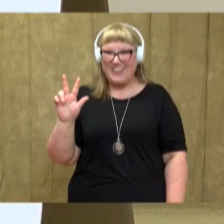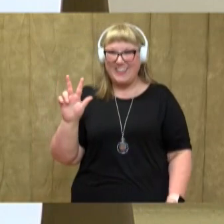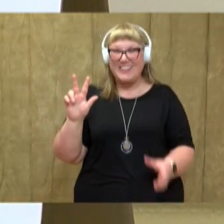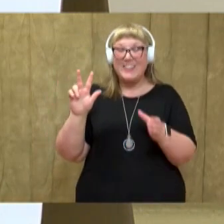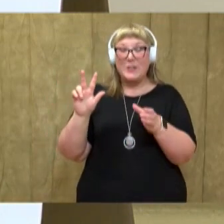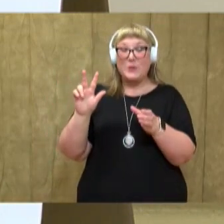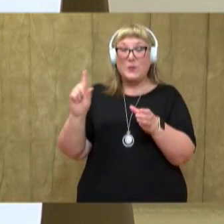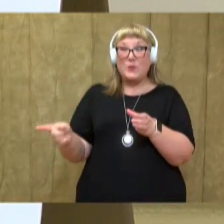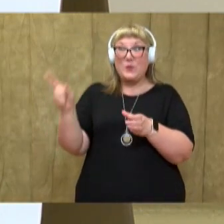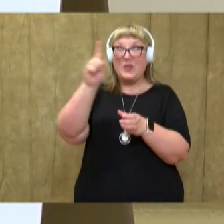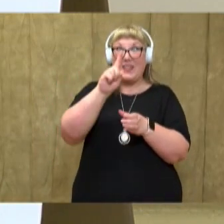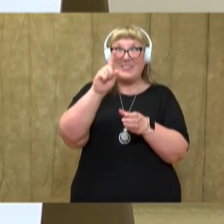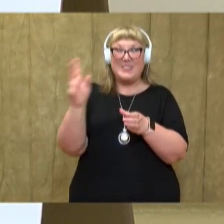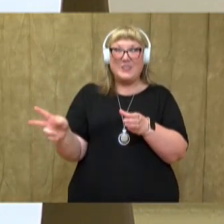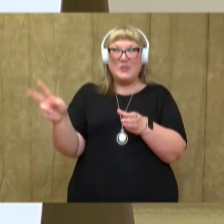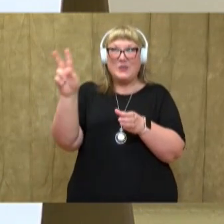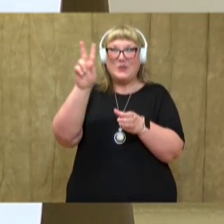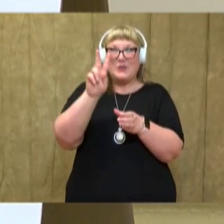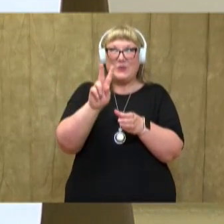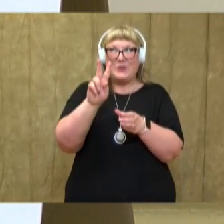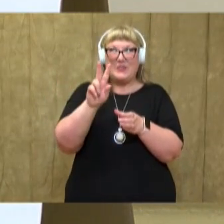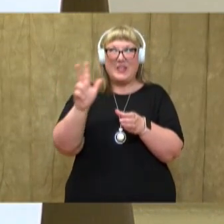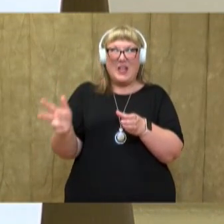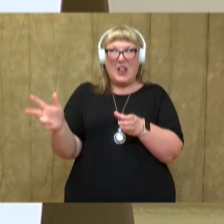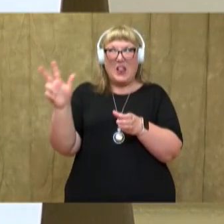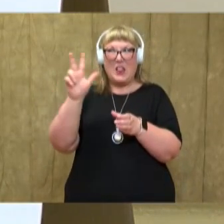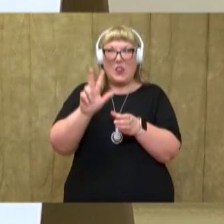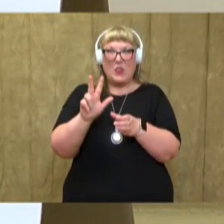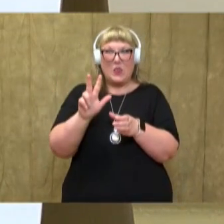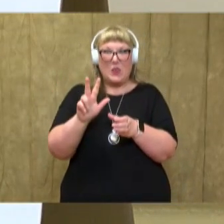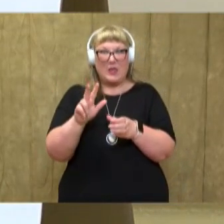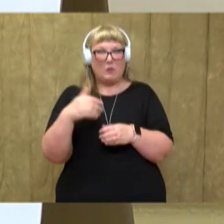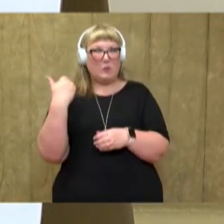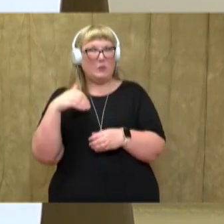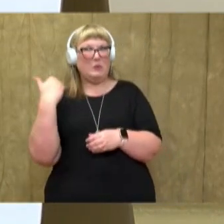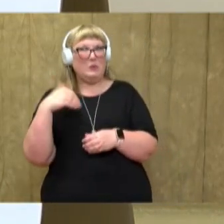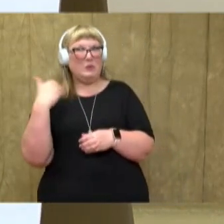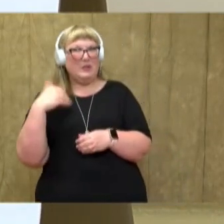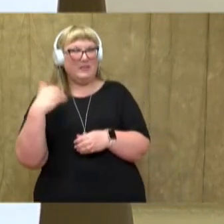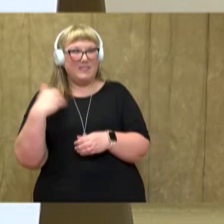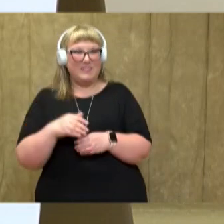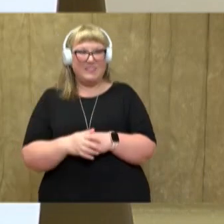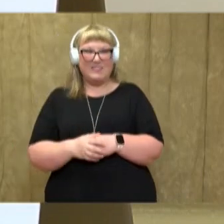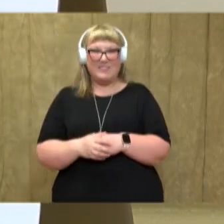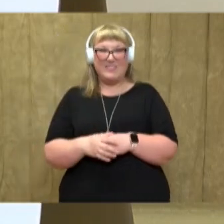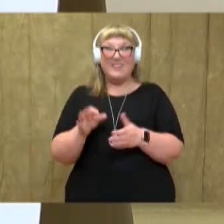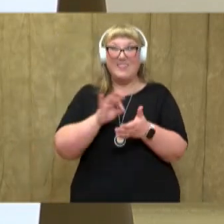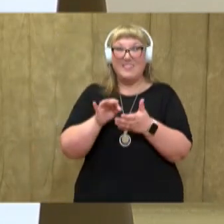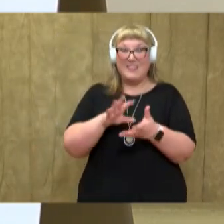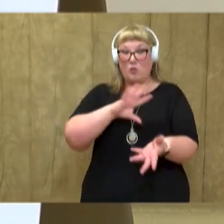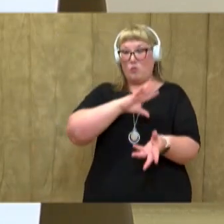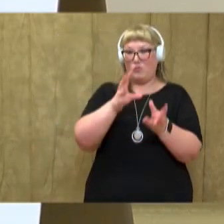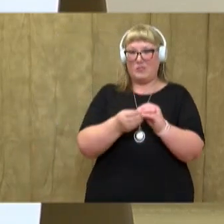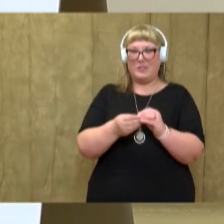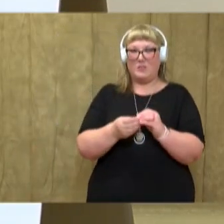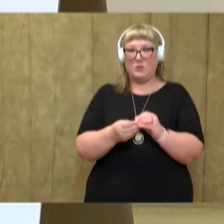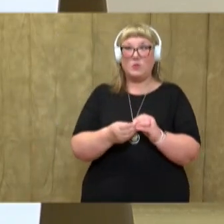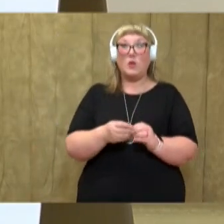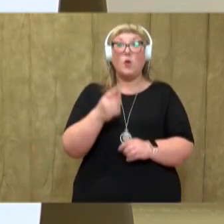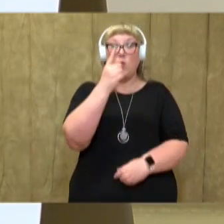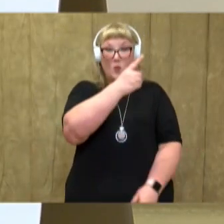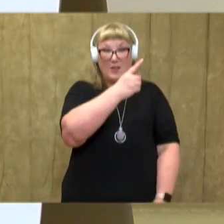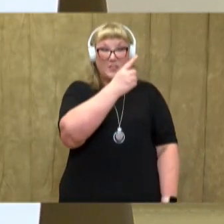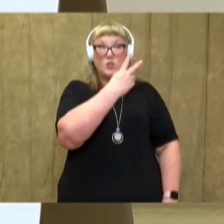ready? 1, 2, 3. Whoa, let's count all these all together.